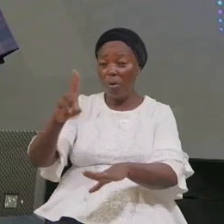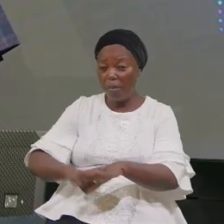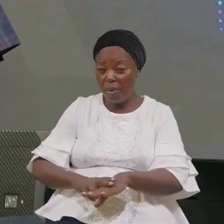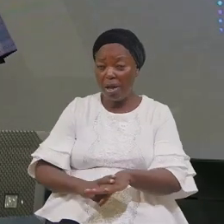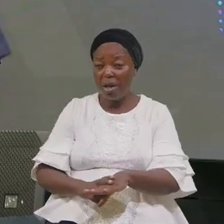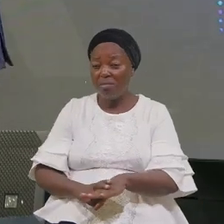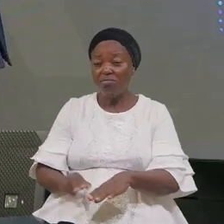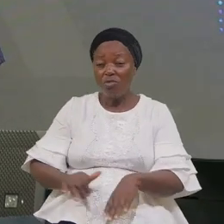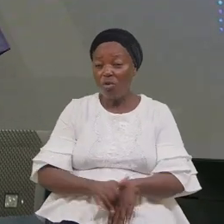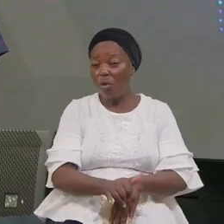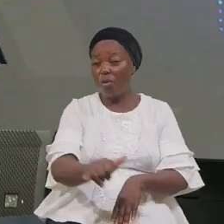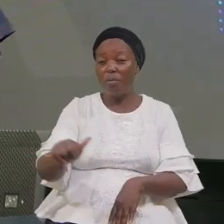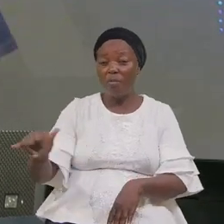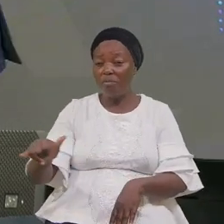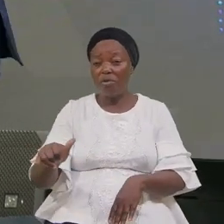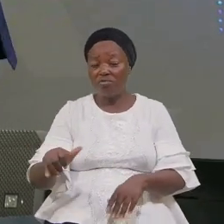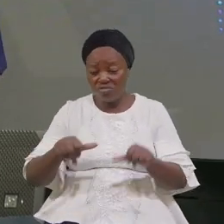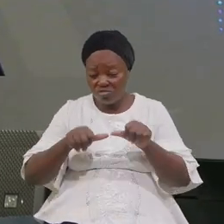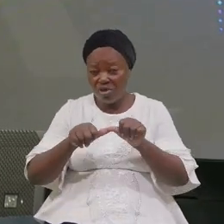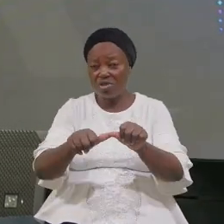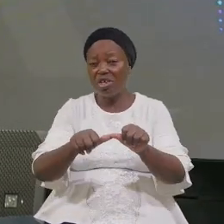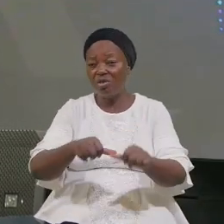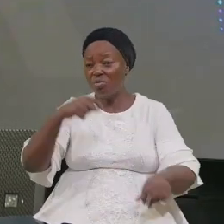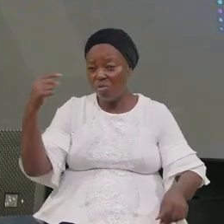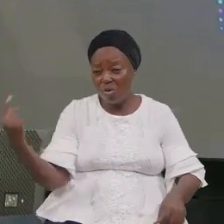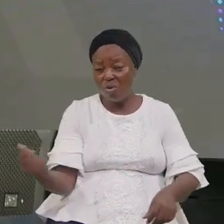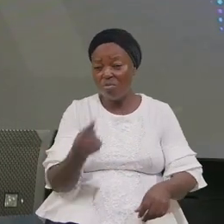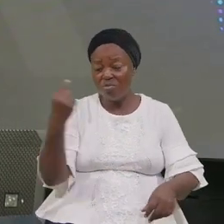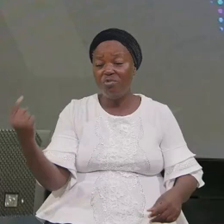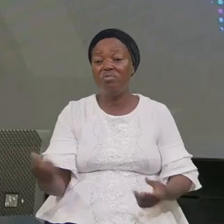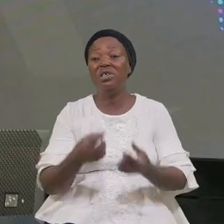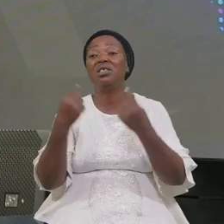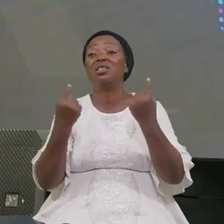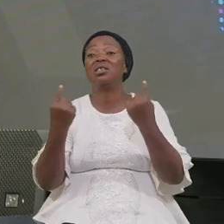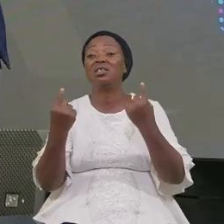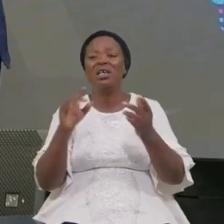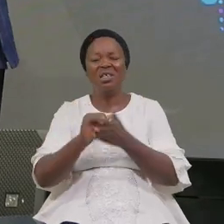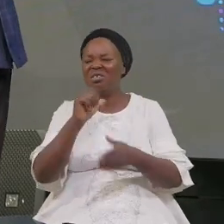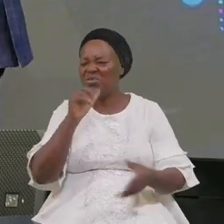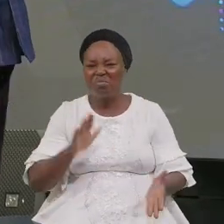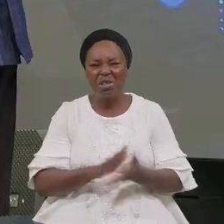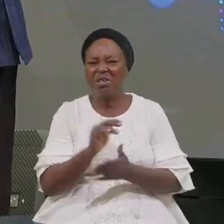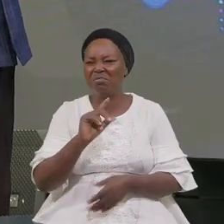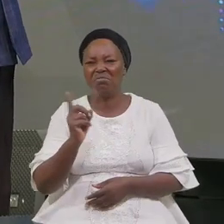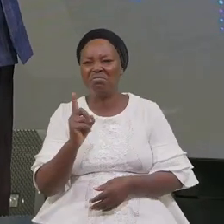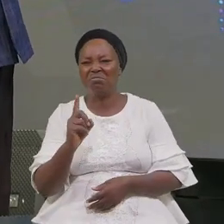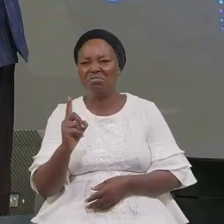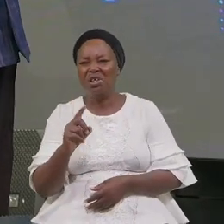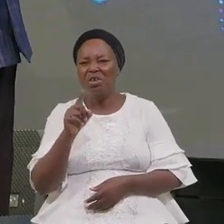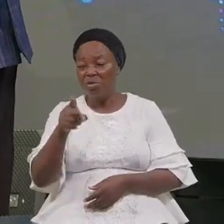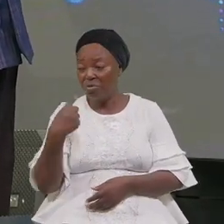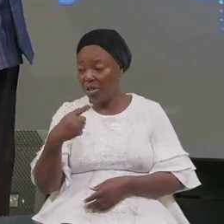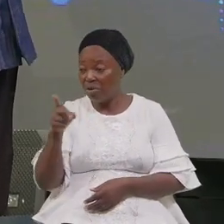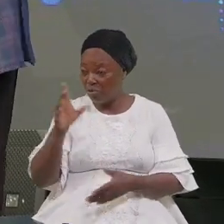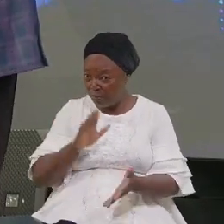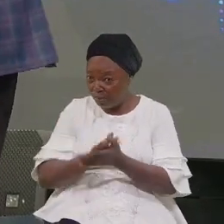common, habitual, regular sin, no, that's no belief. You say you believe in